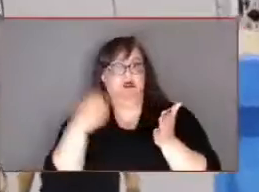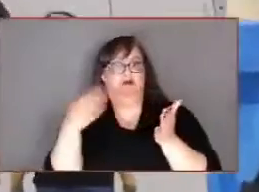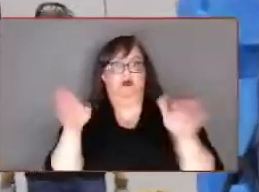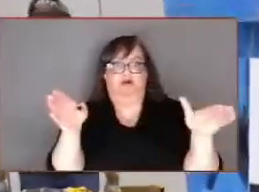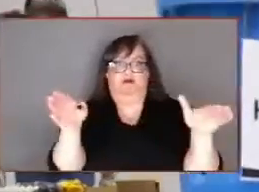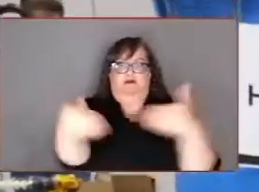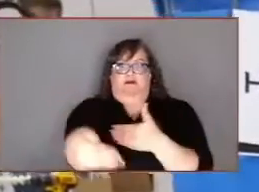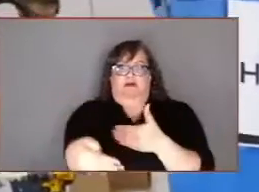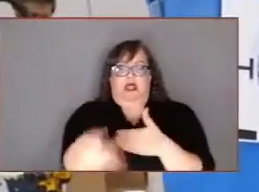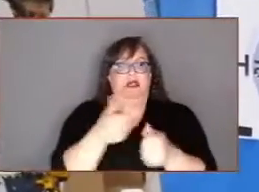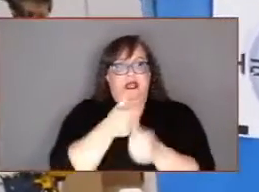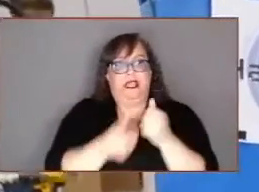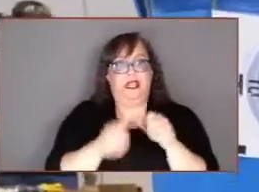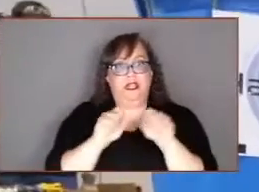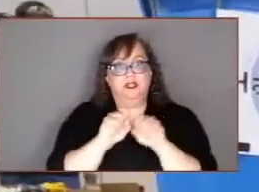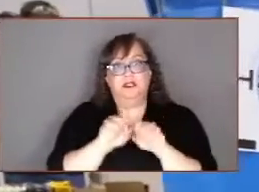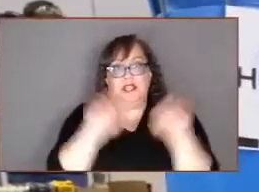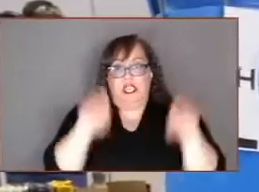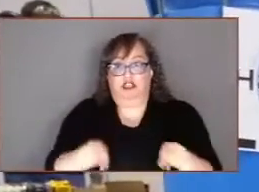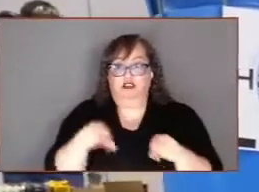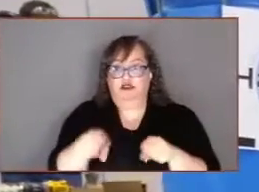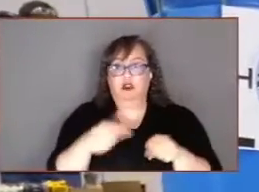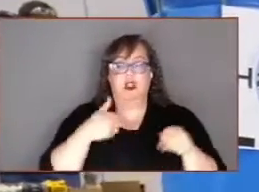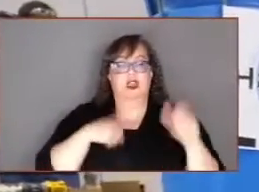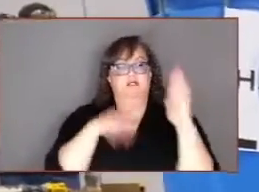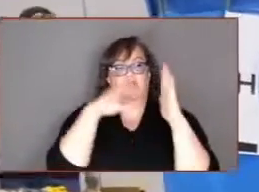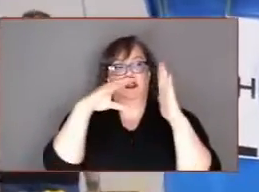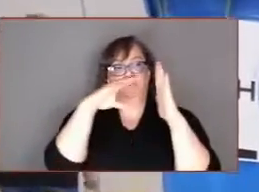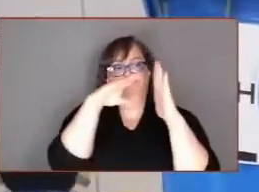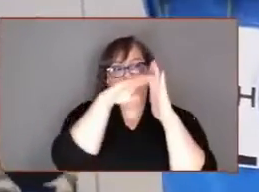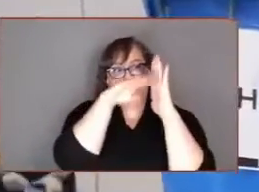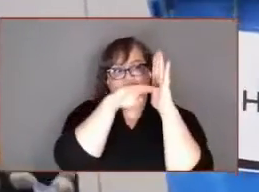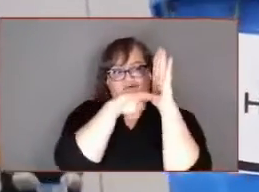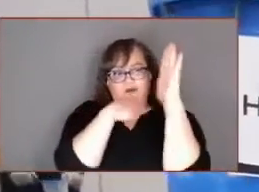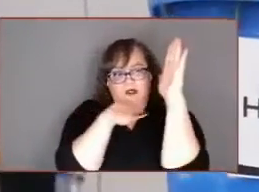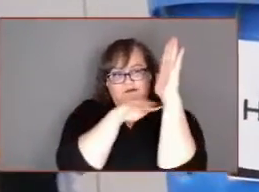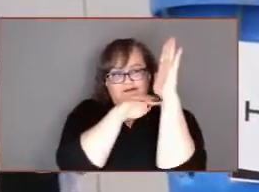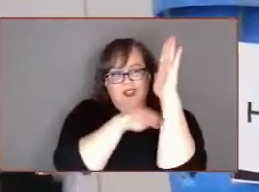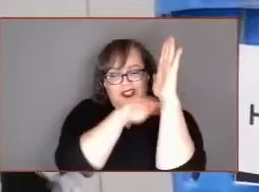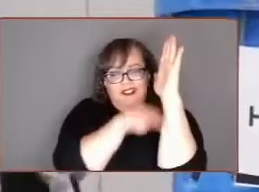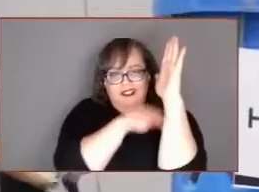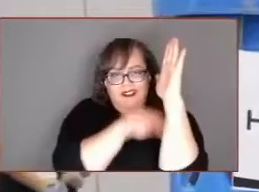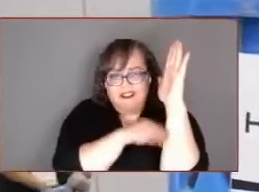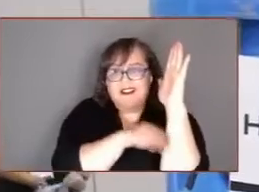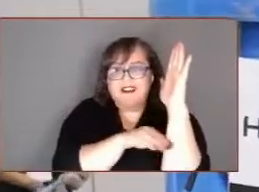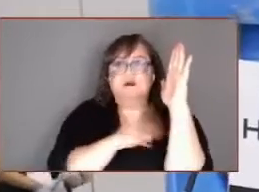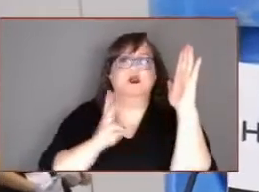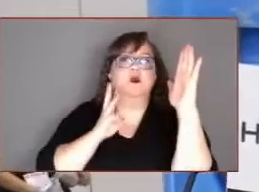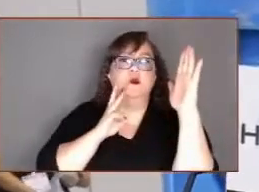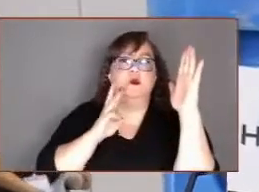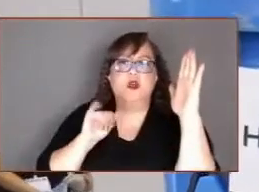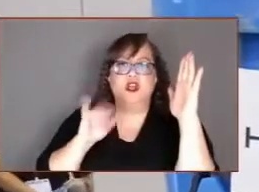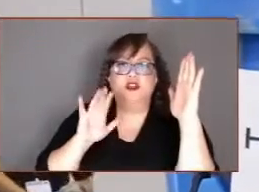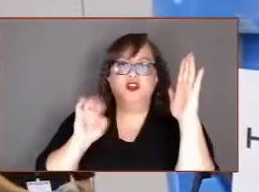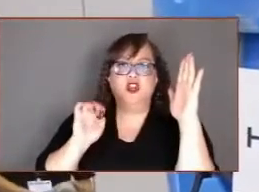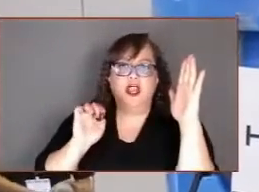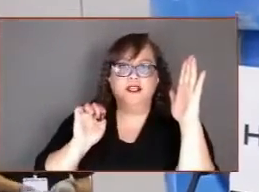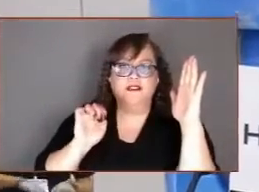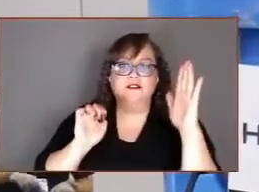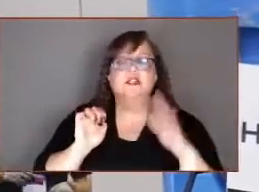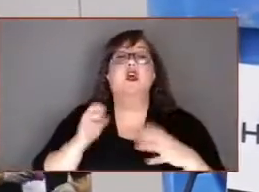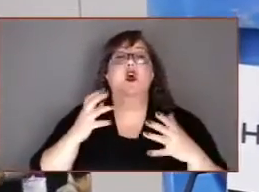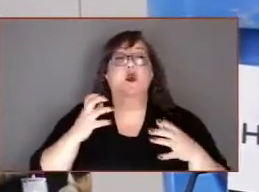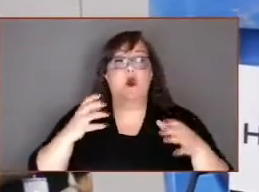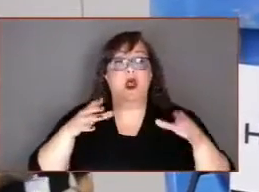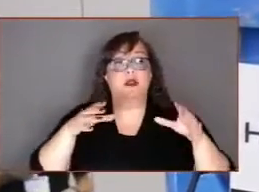these bins is a block of water ice. Now, the objective of this challenge is for teams to get their drilling apparatus or their drilling system